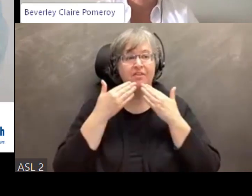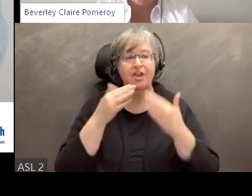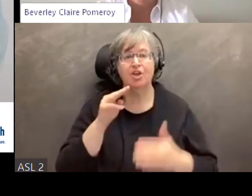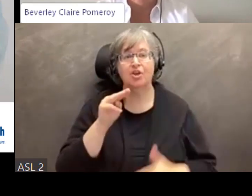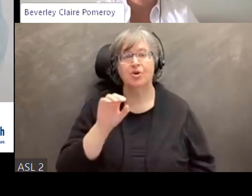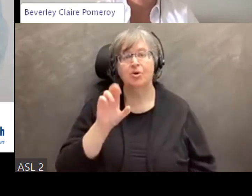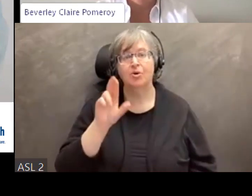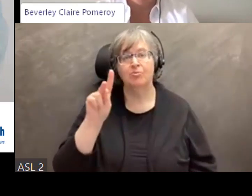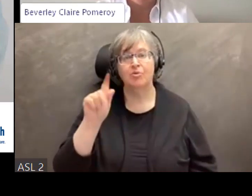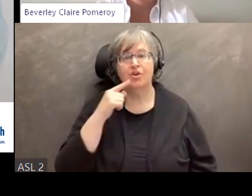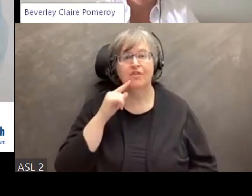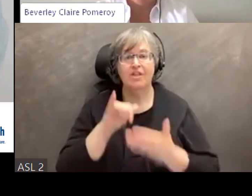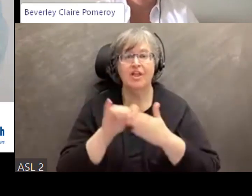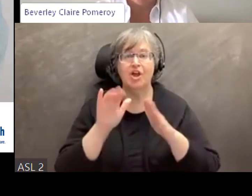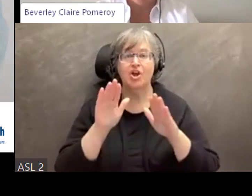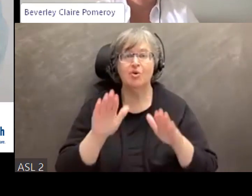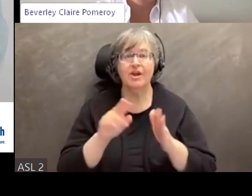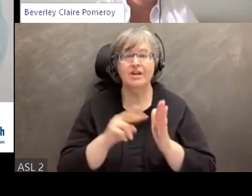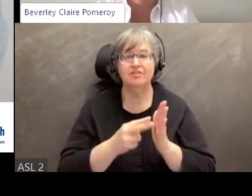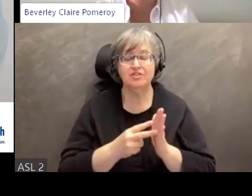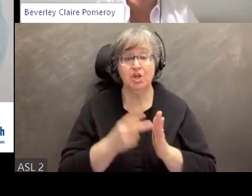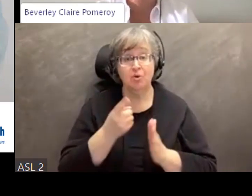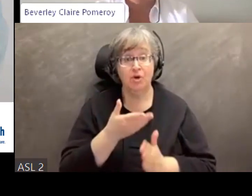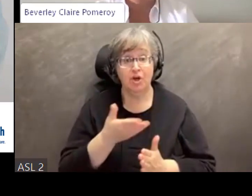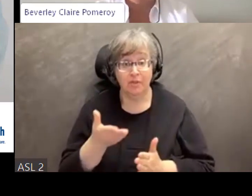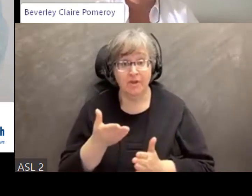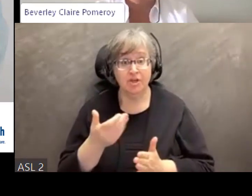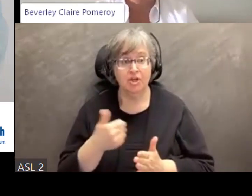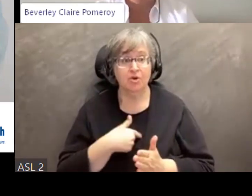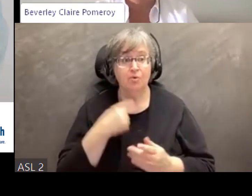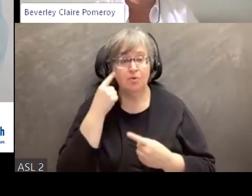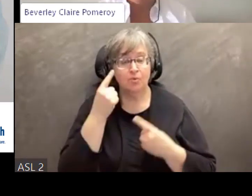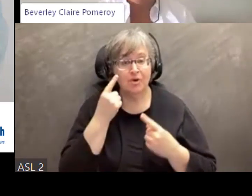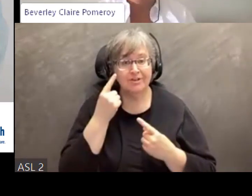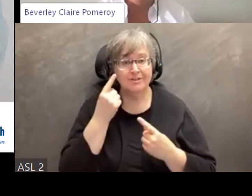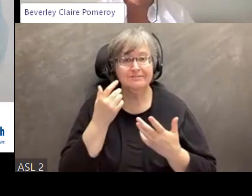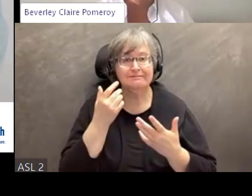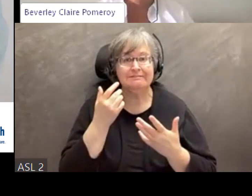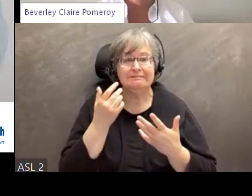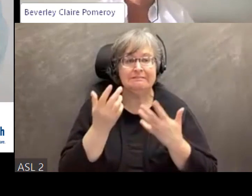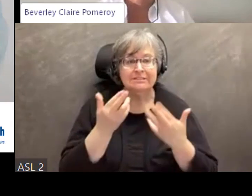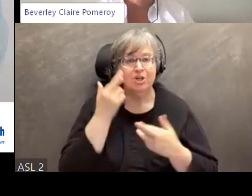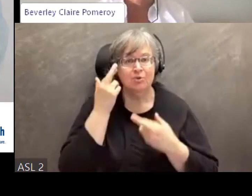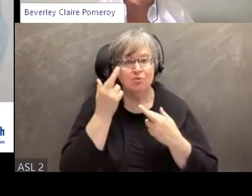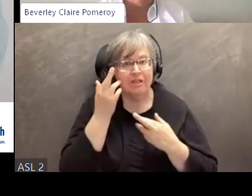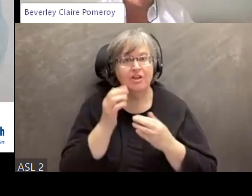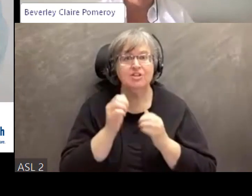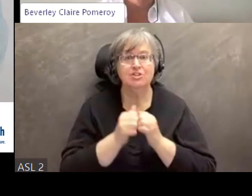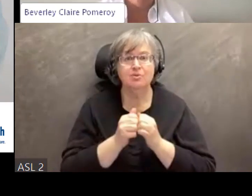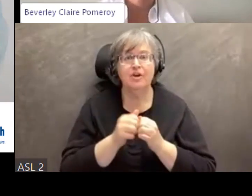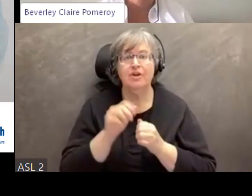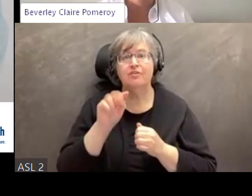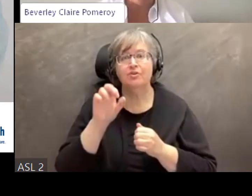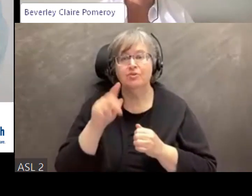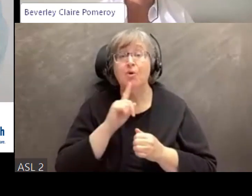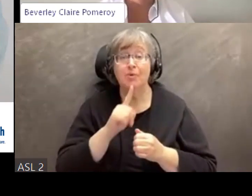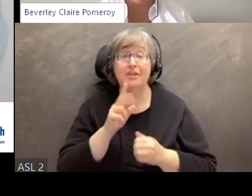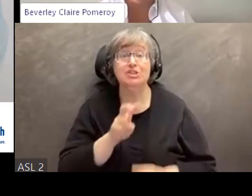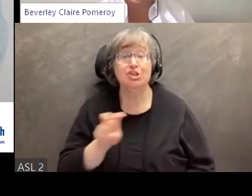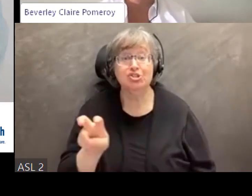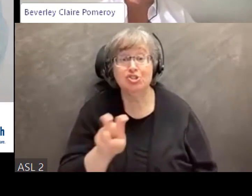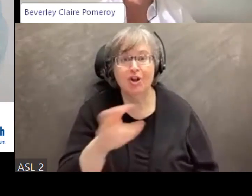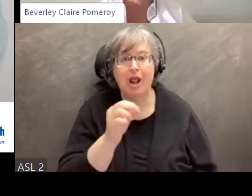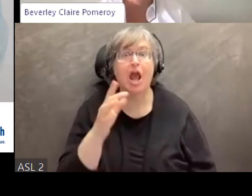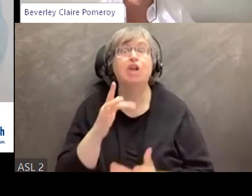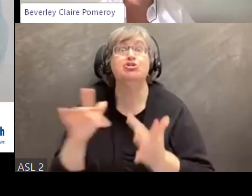Great. Thanks, Marika, for that great definition. So one thing that we're realizing in our journey with TRIP, that it really is a journey